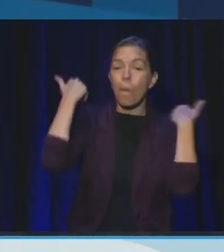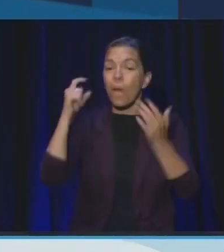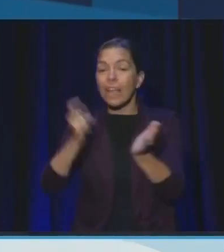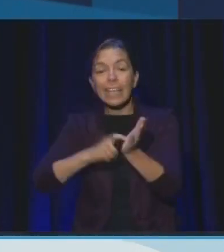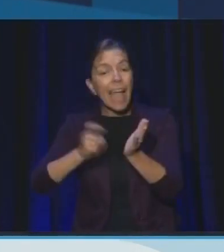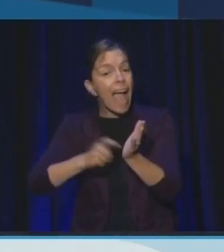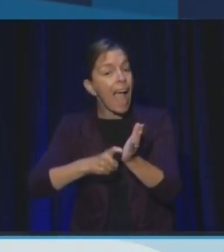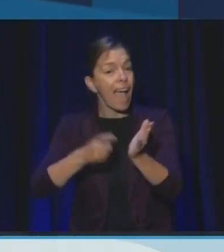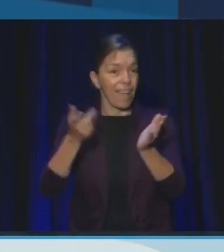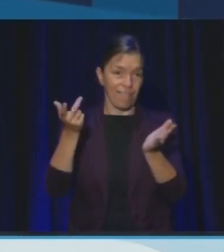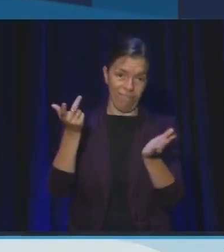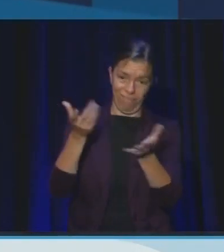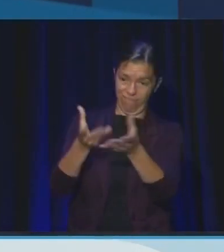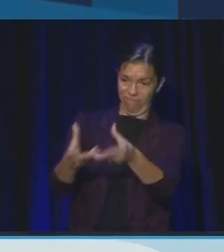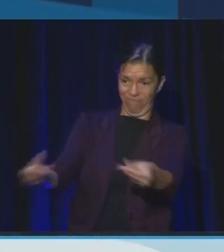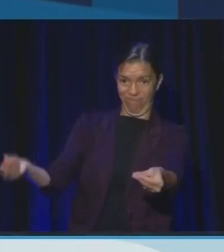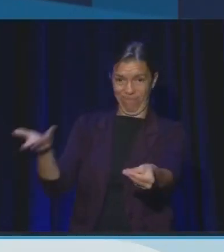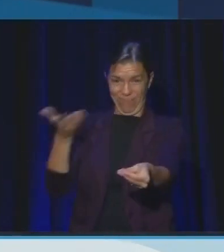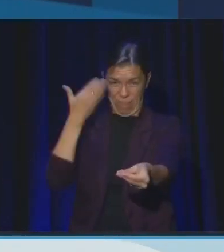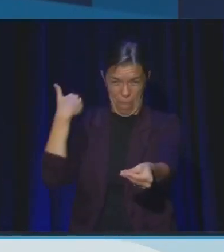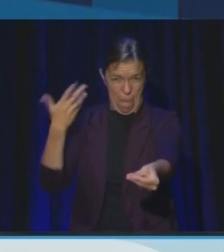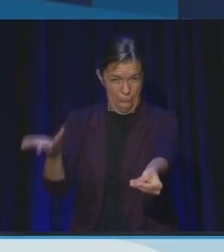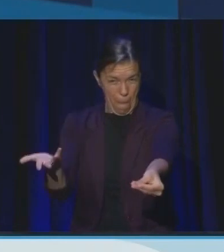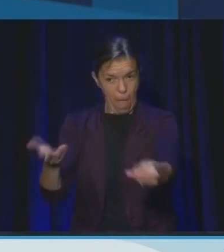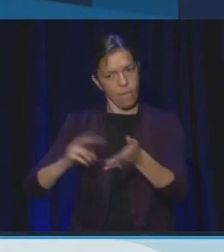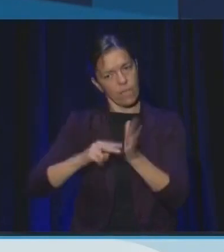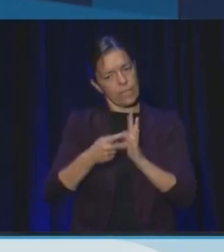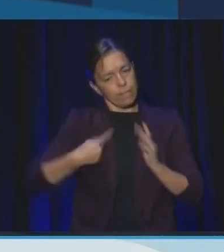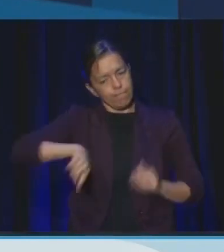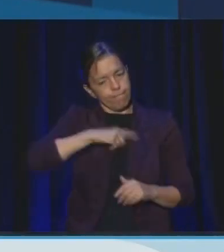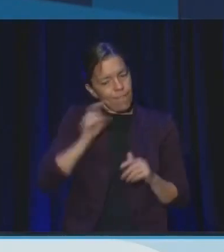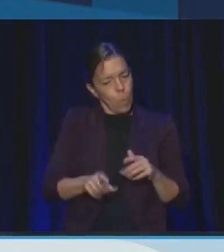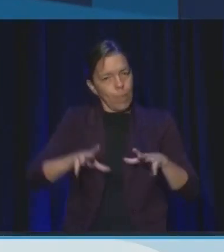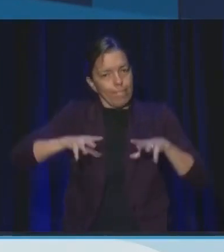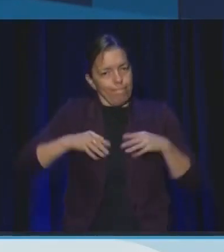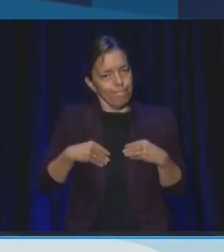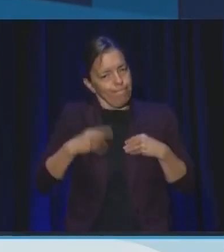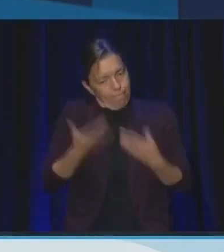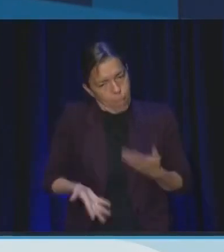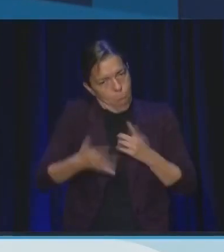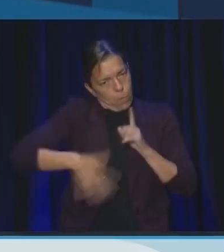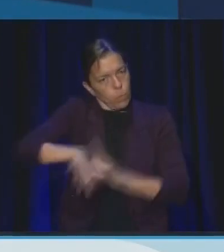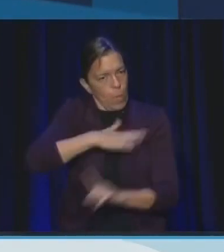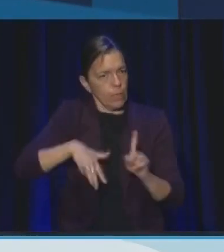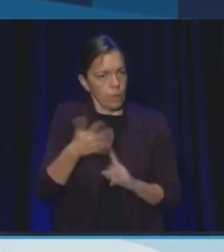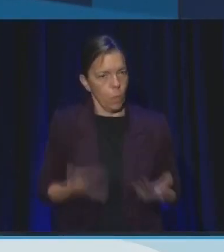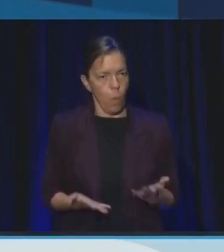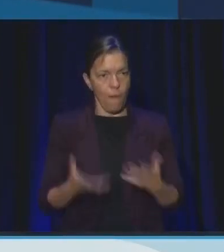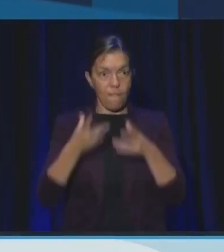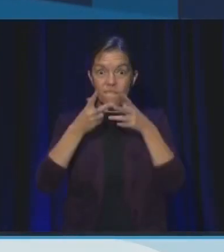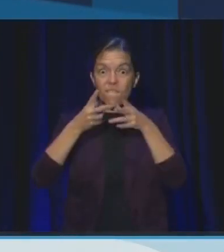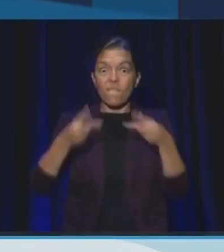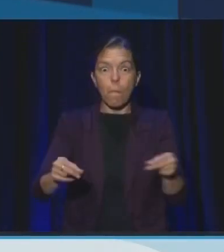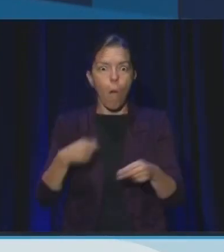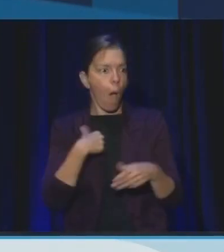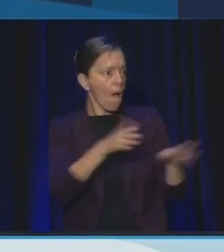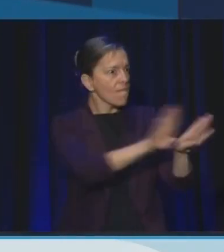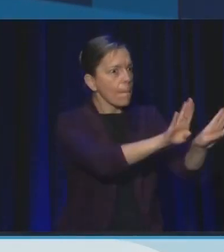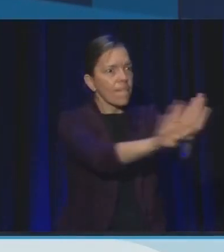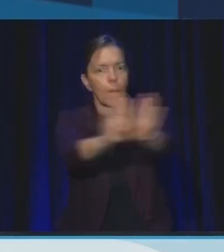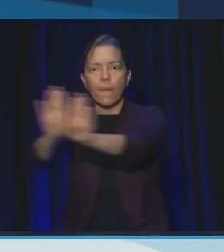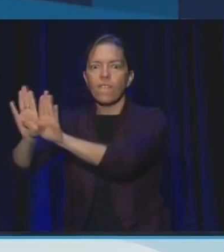a certain risk, you want be It means that for a good amount of